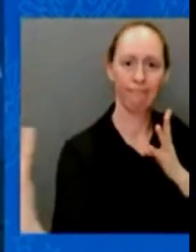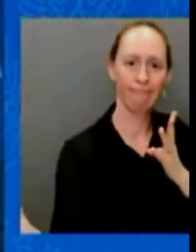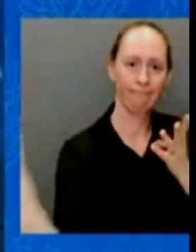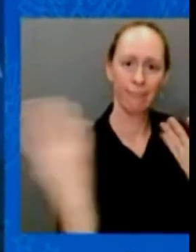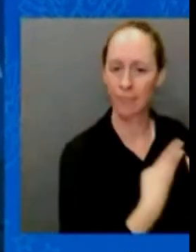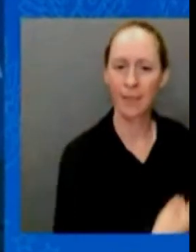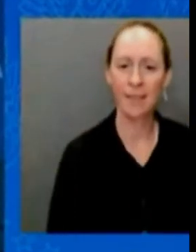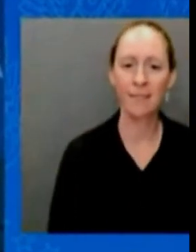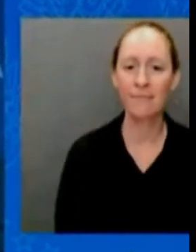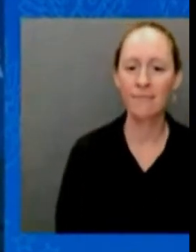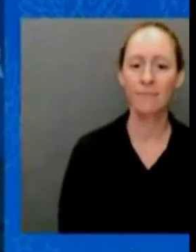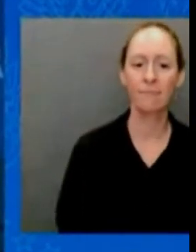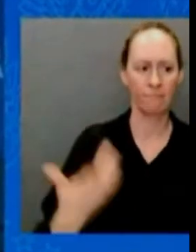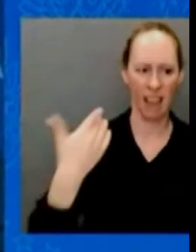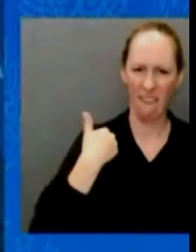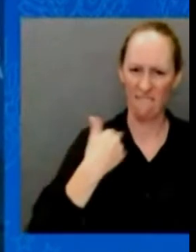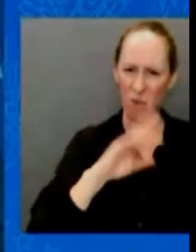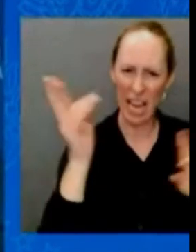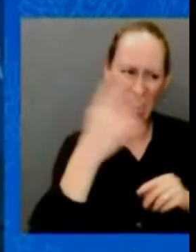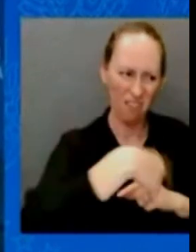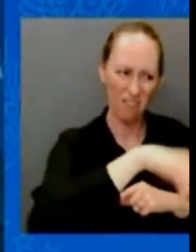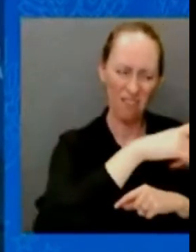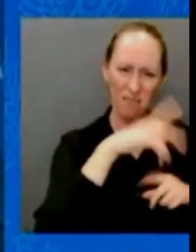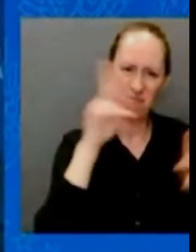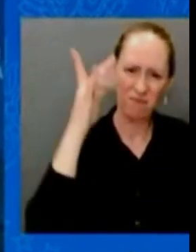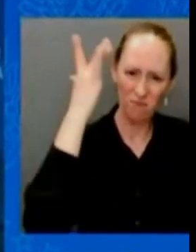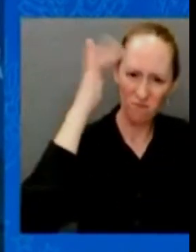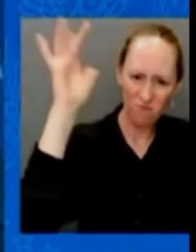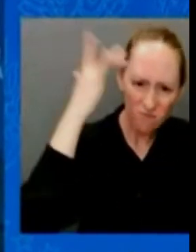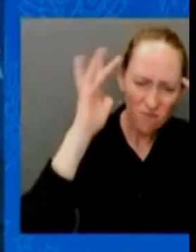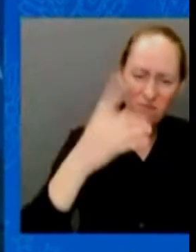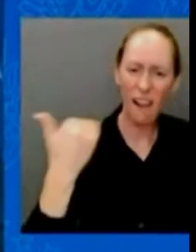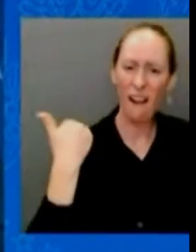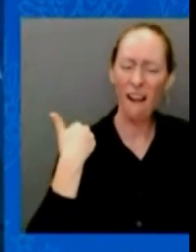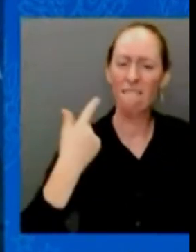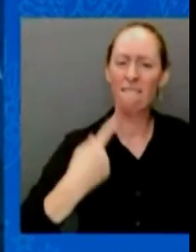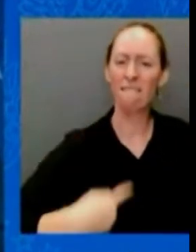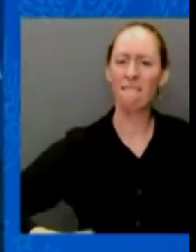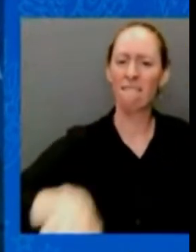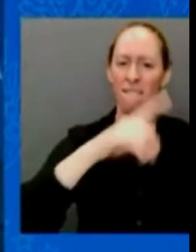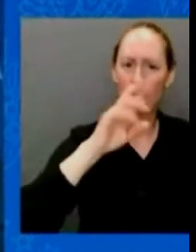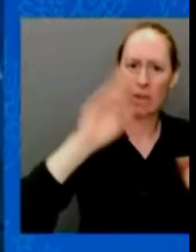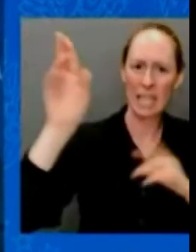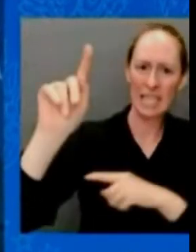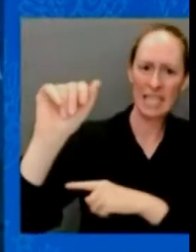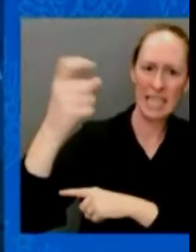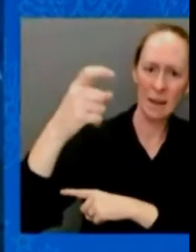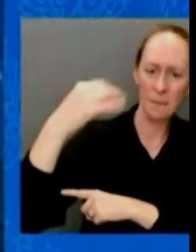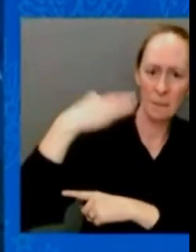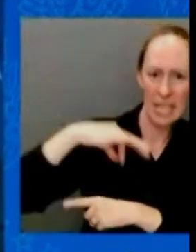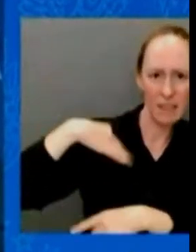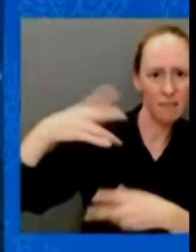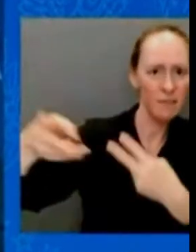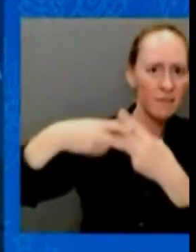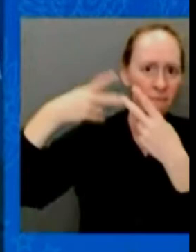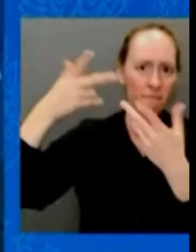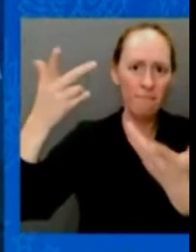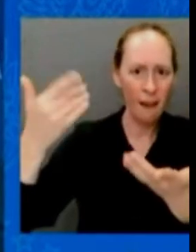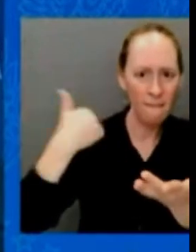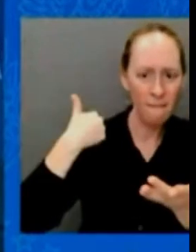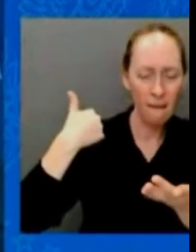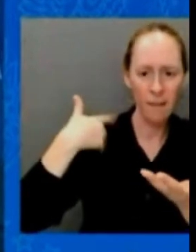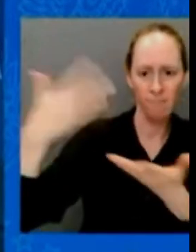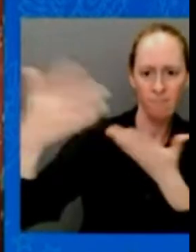to the table with tax incentives, meeting this company, Micron, halfway to get it done. Governor, without your vision and